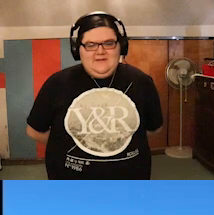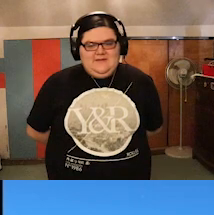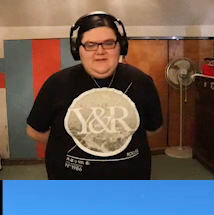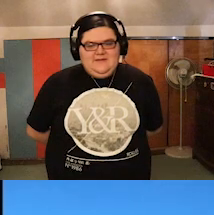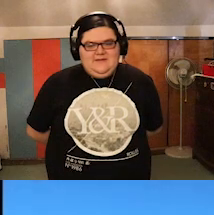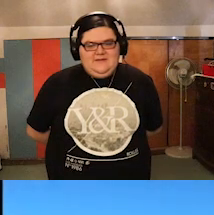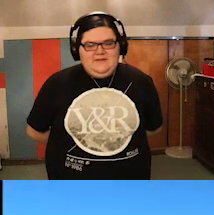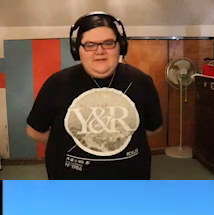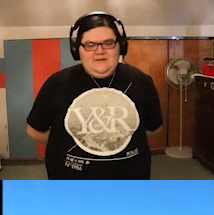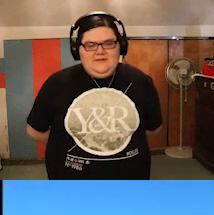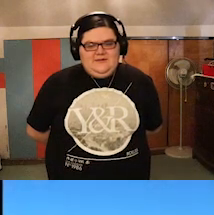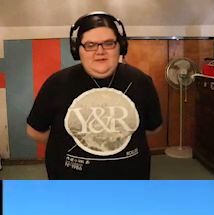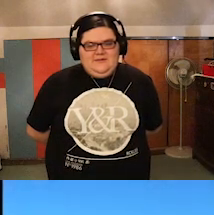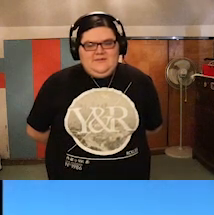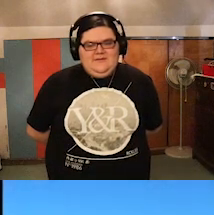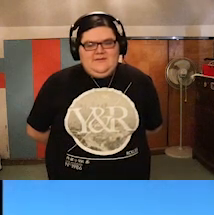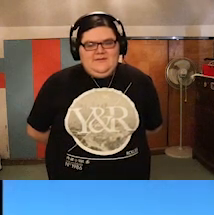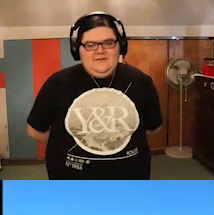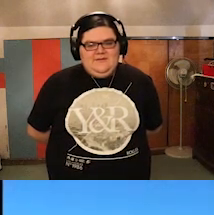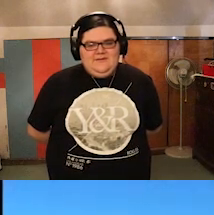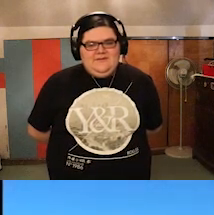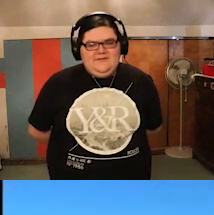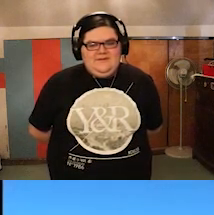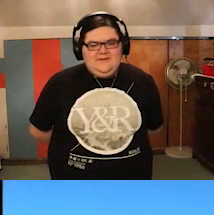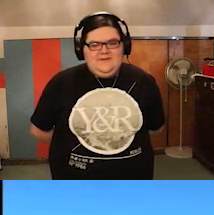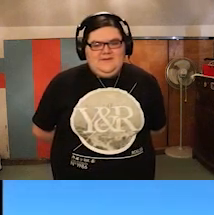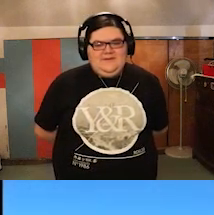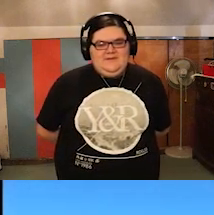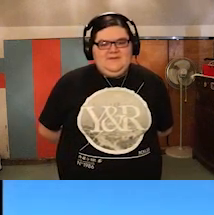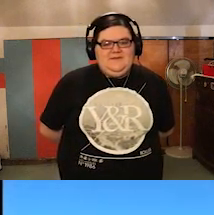Like, the power you just... No, that's not back where you were.